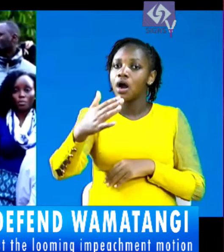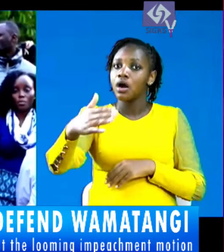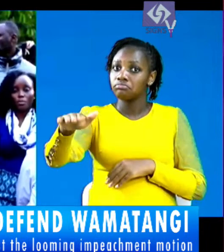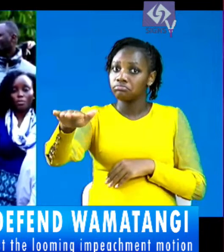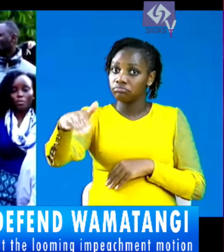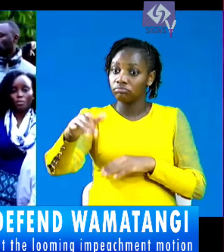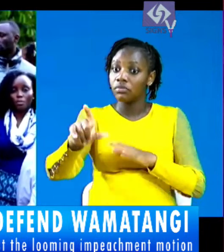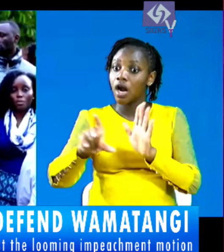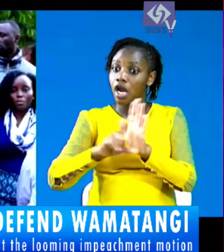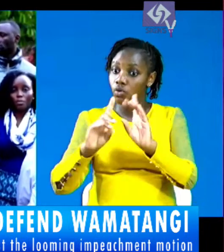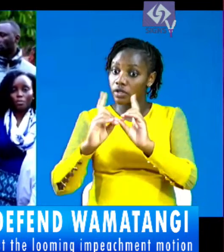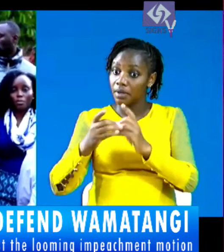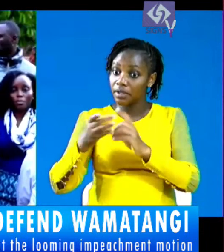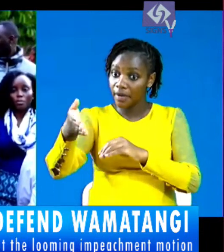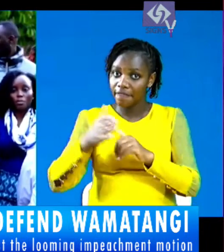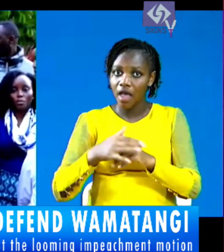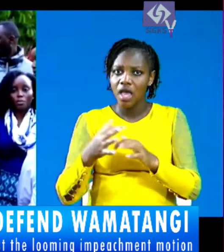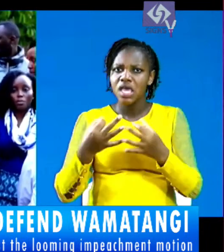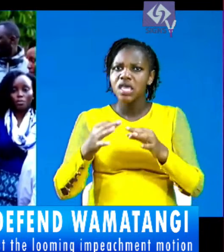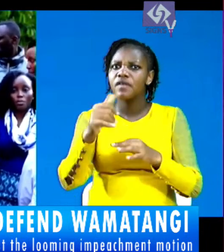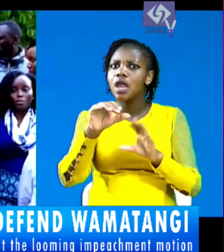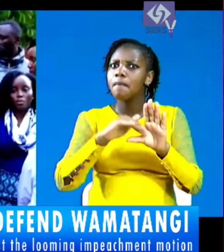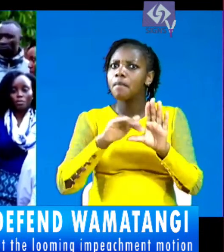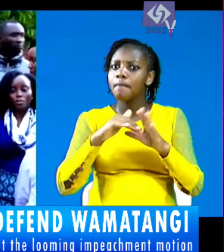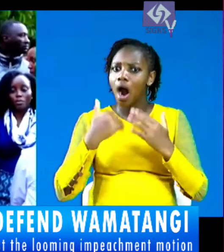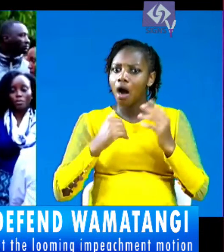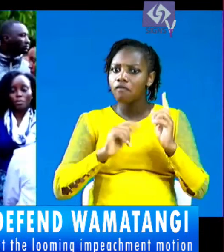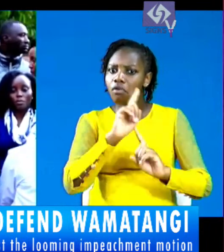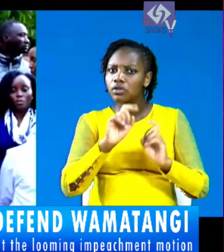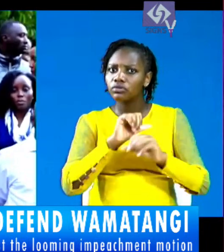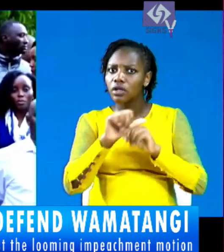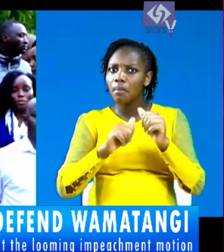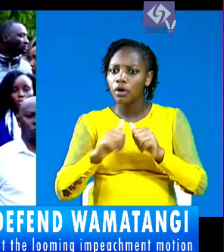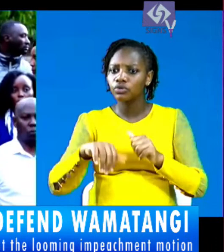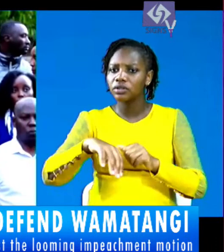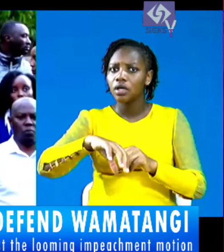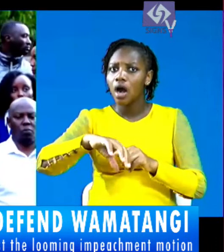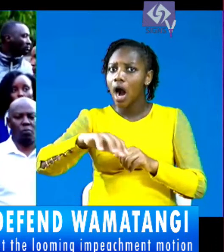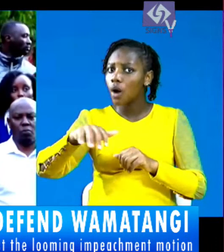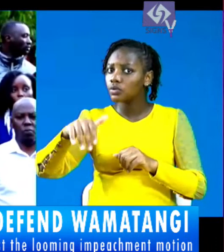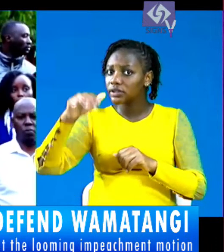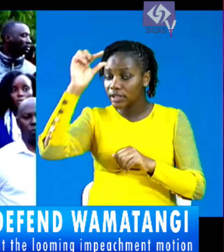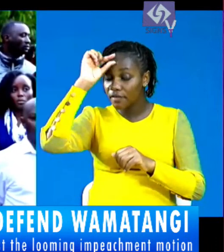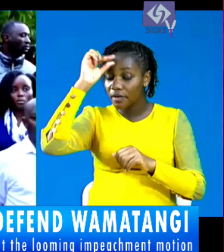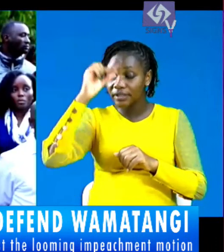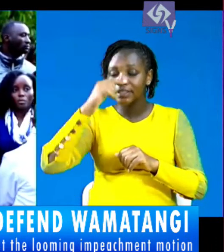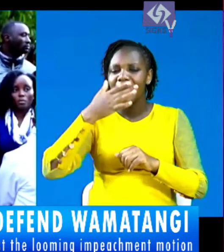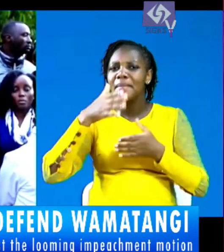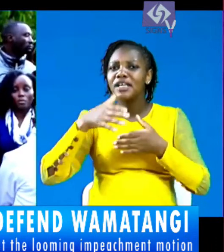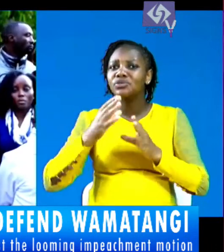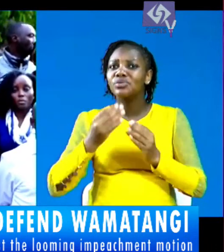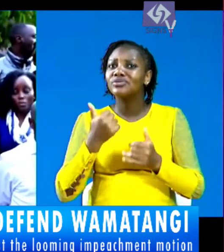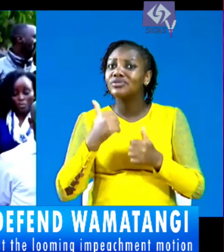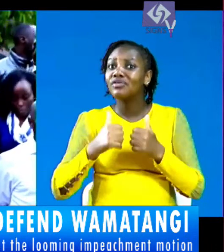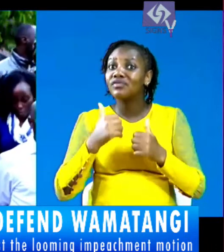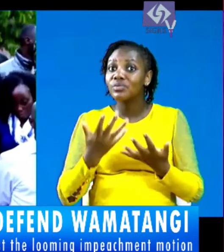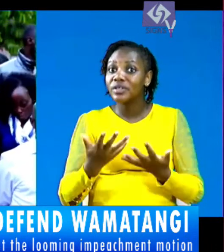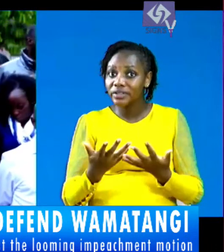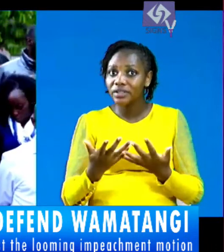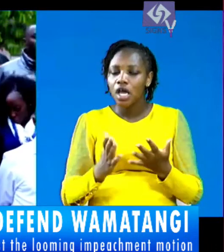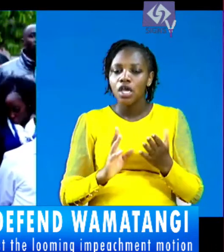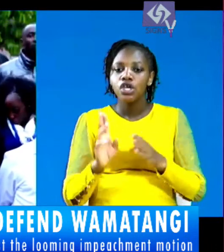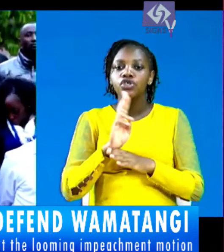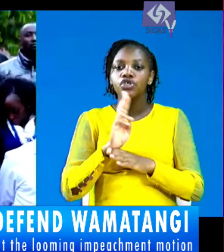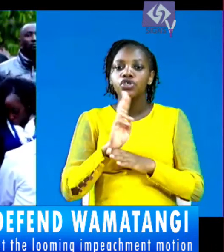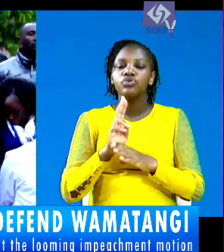if any member has queries on the issue of the county government, the best way is to do it through